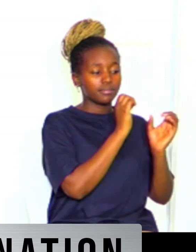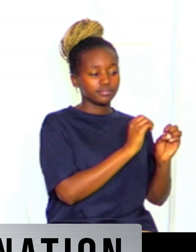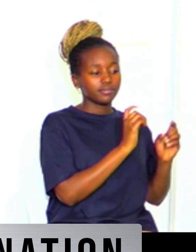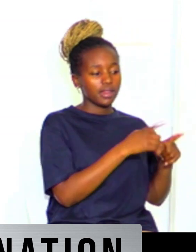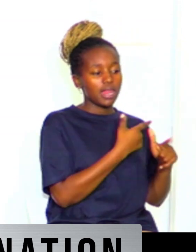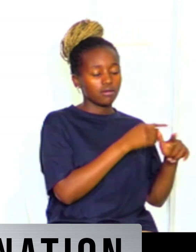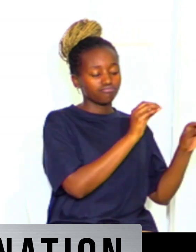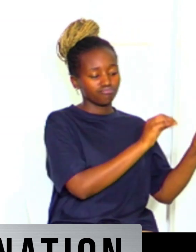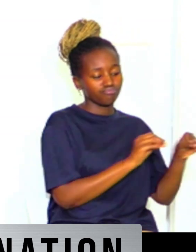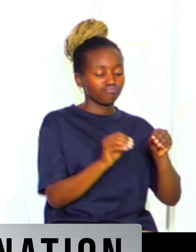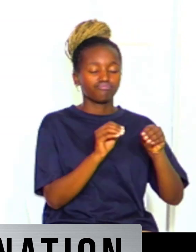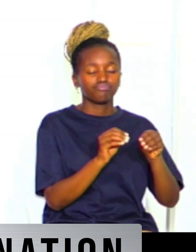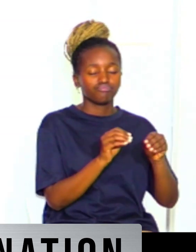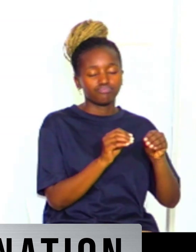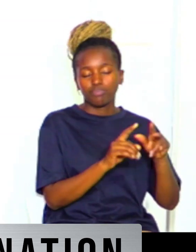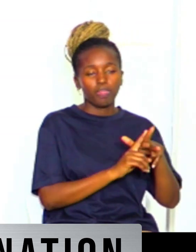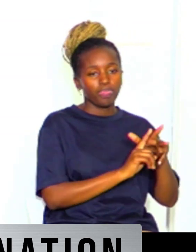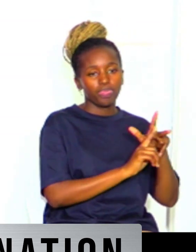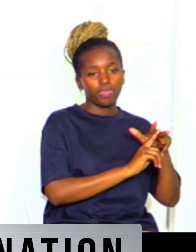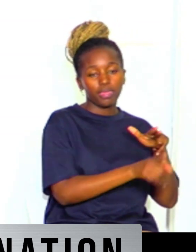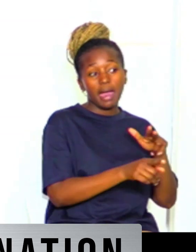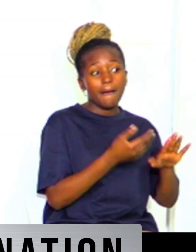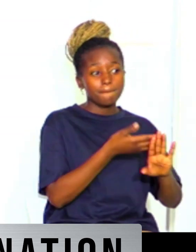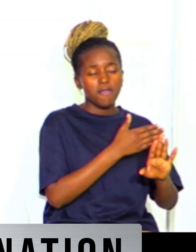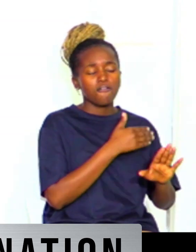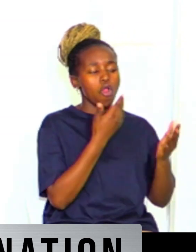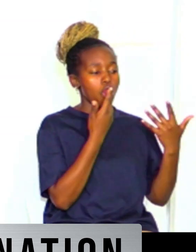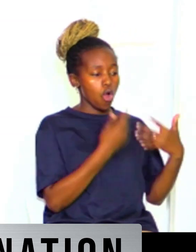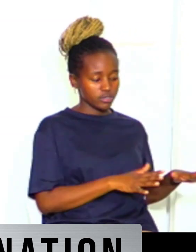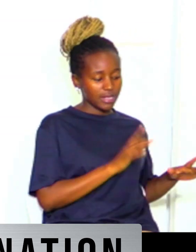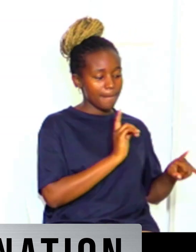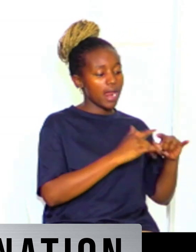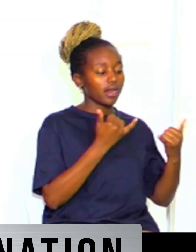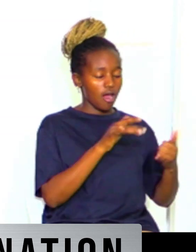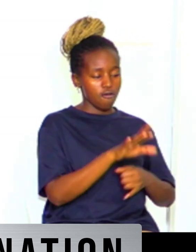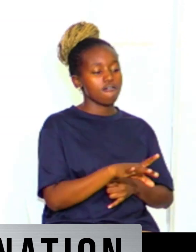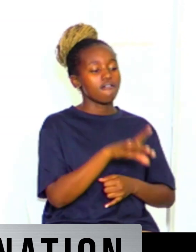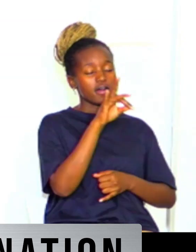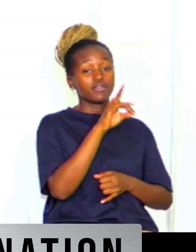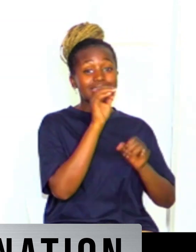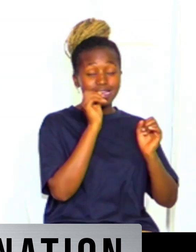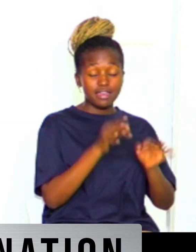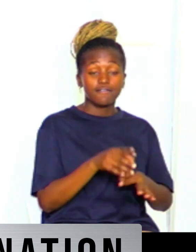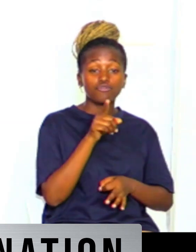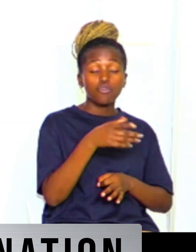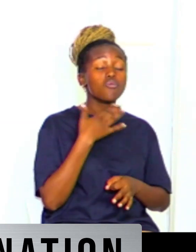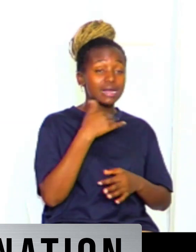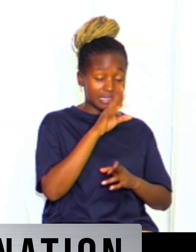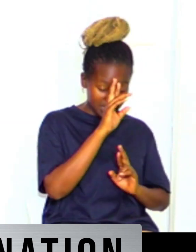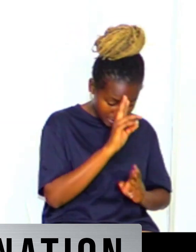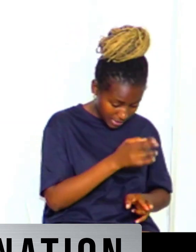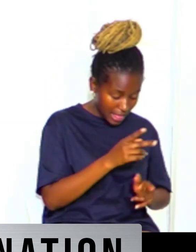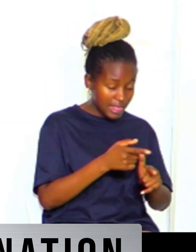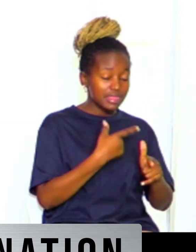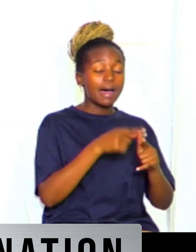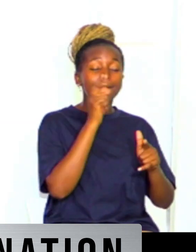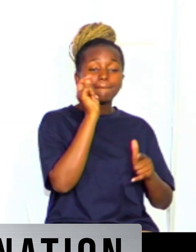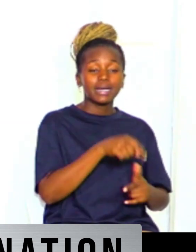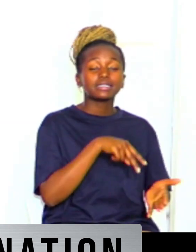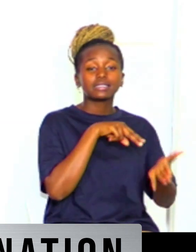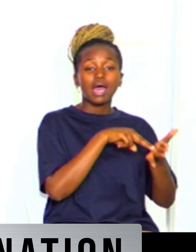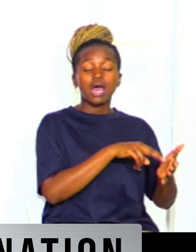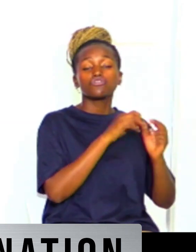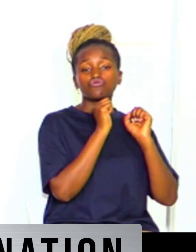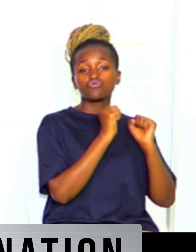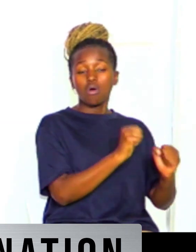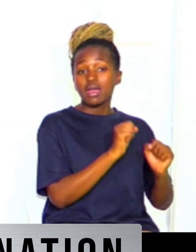is in the right track. Hapo mwanzoni alikuwa amepotea kidogo. For you to be respected, Jonah, right, you must stand on your own. The